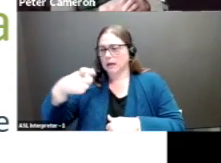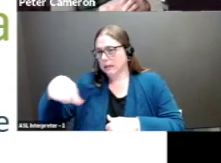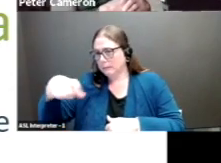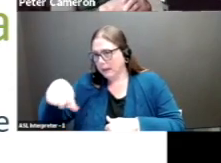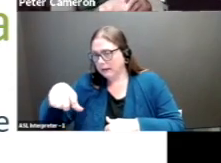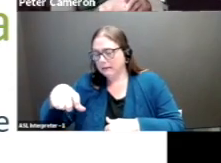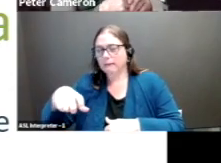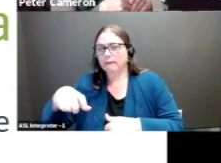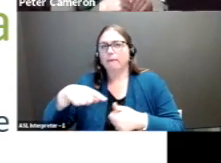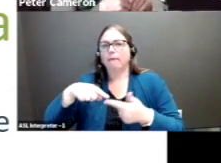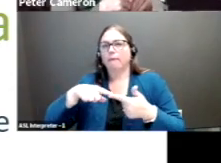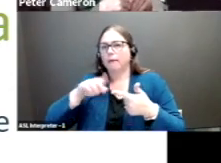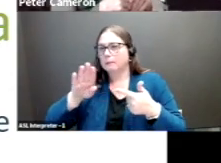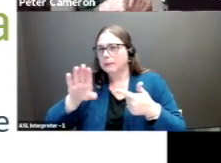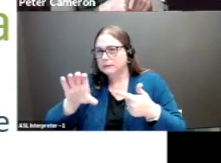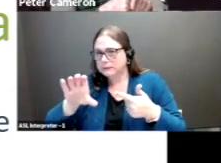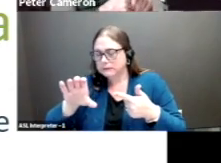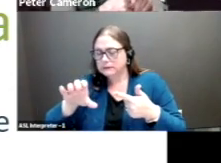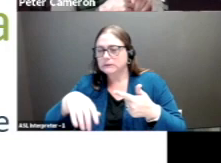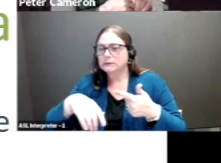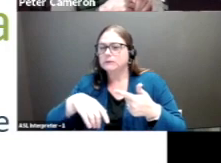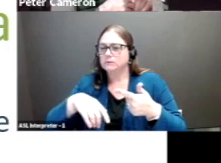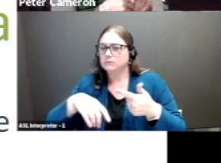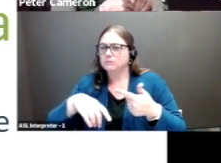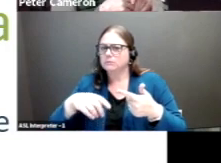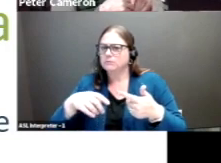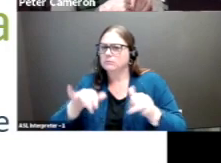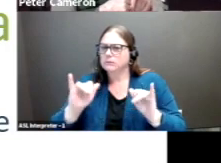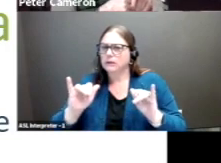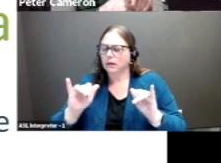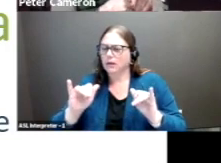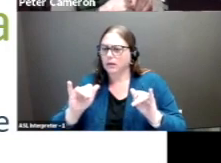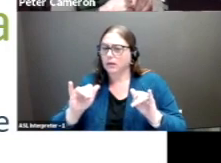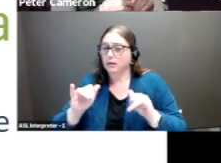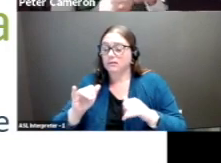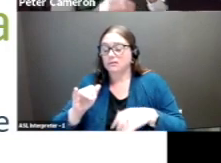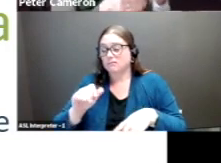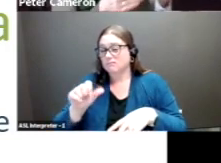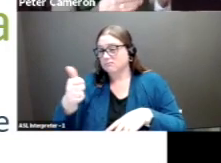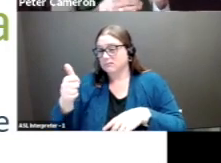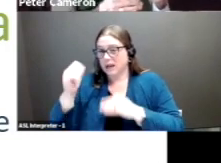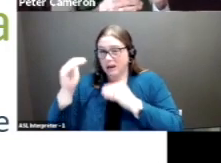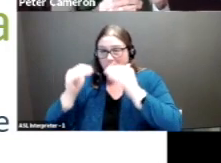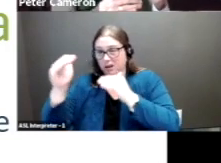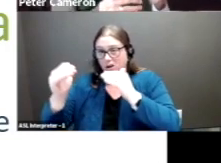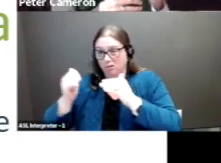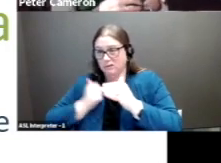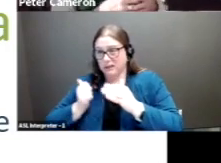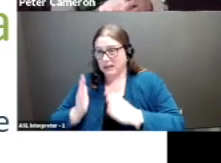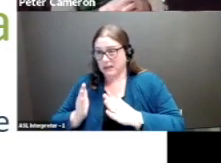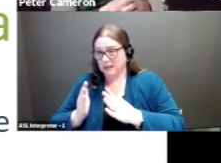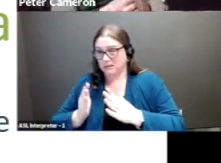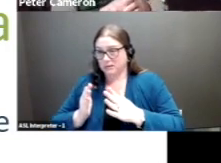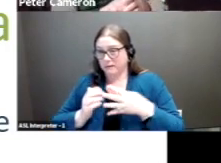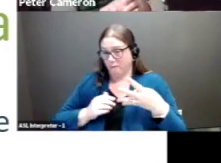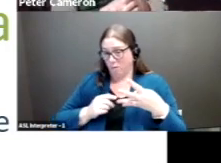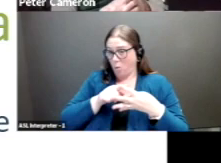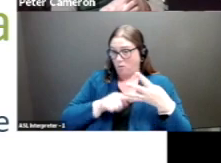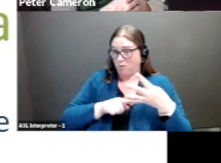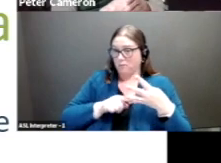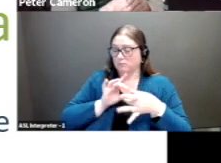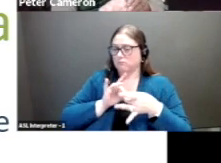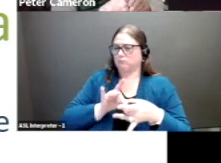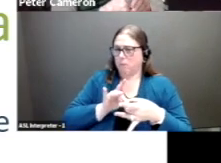second. But there's still 4 out of 10 adult Canadians still are members of a co-op or a credit union.